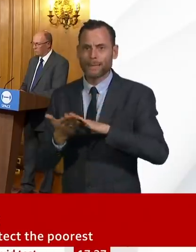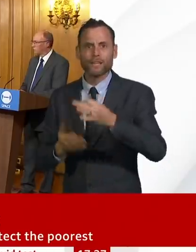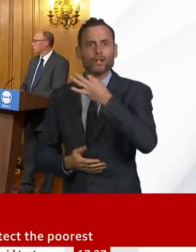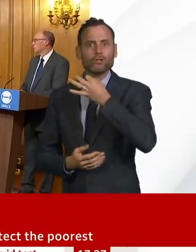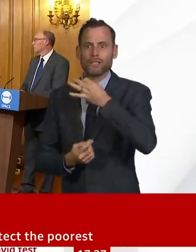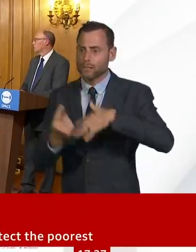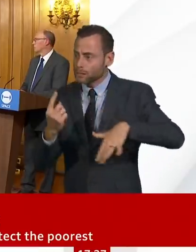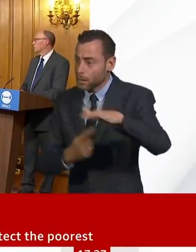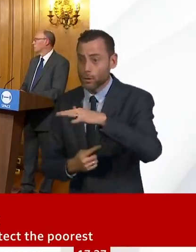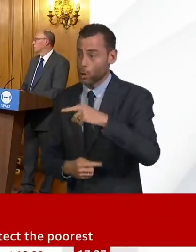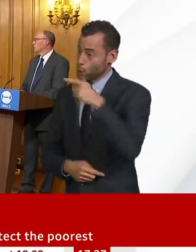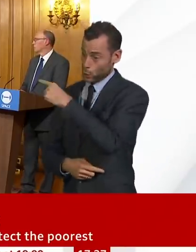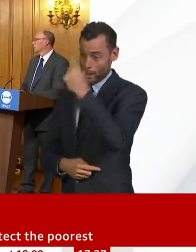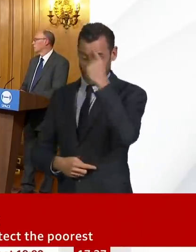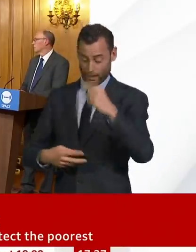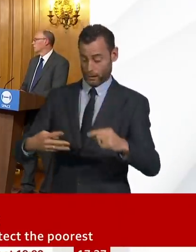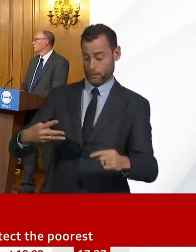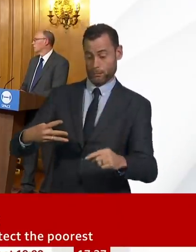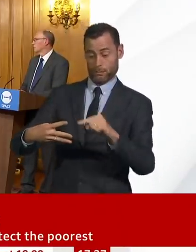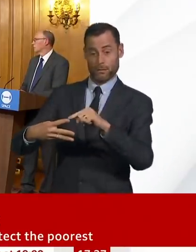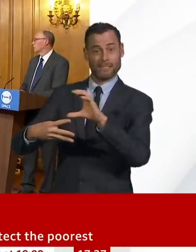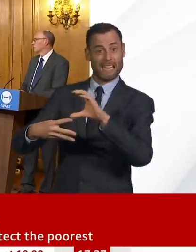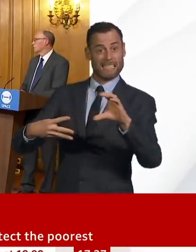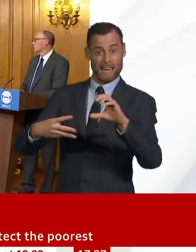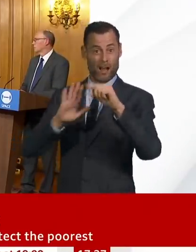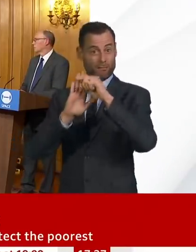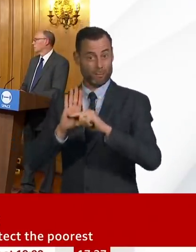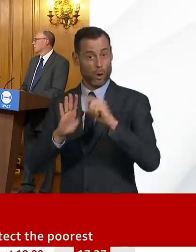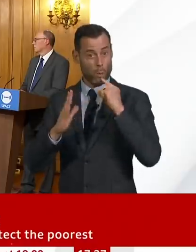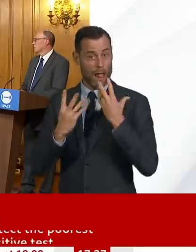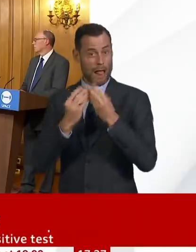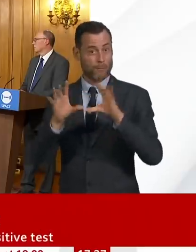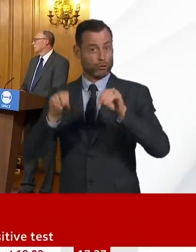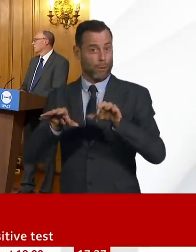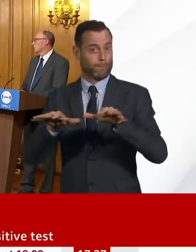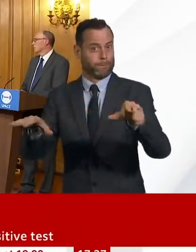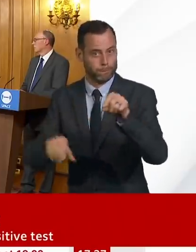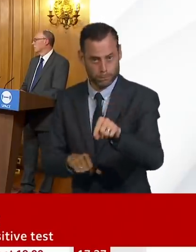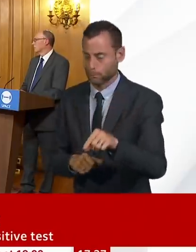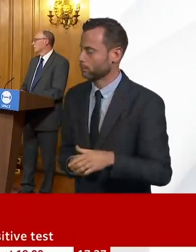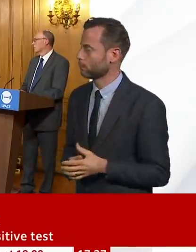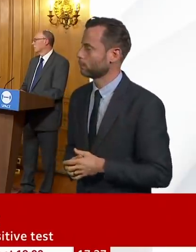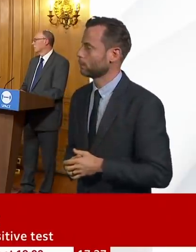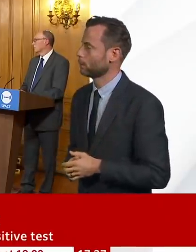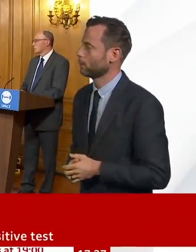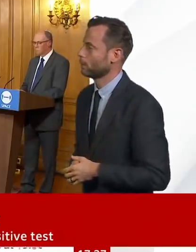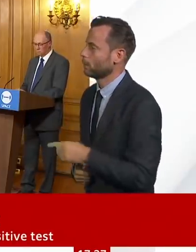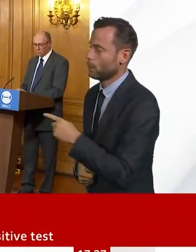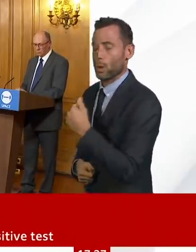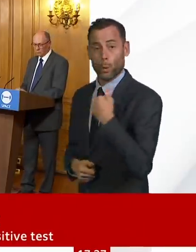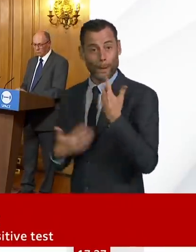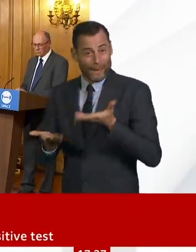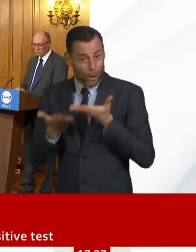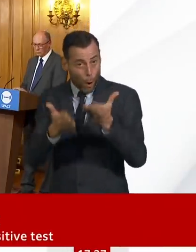clearly, we wanted a deal. As I said, that was the best way forward. We've had to